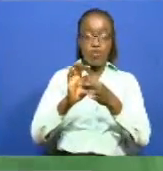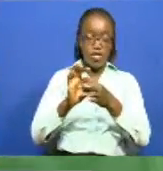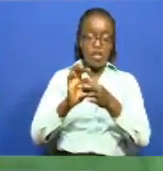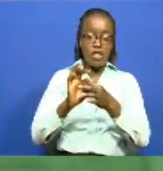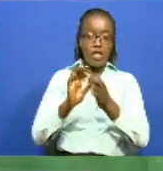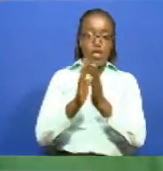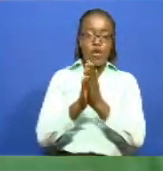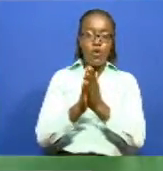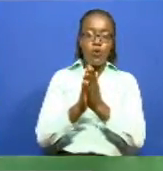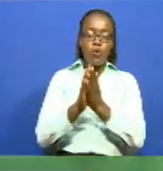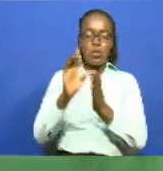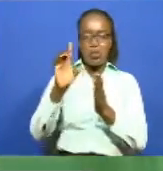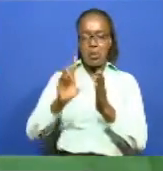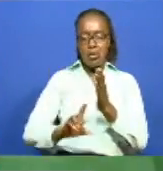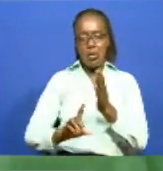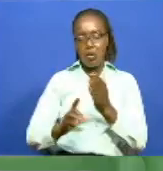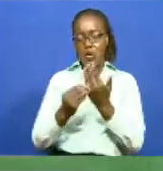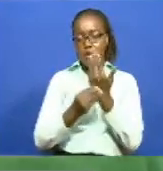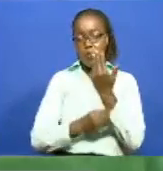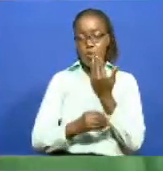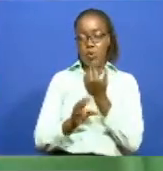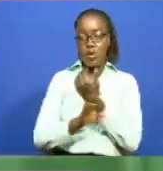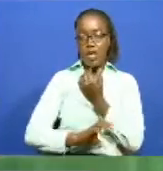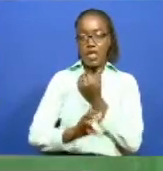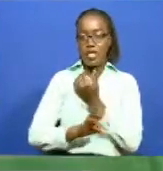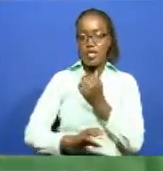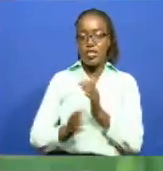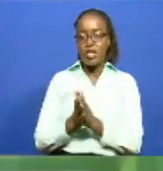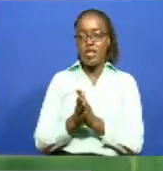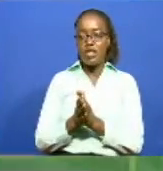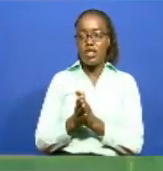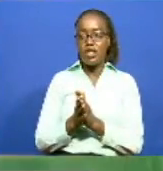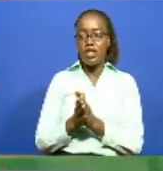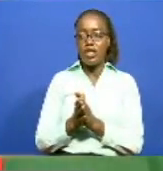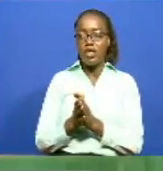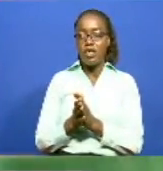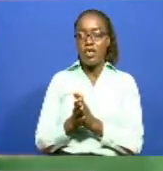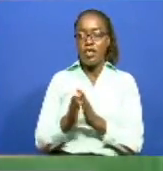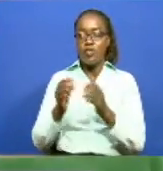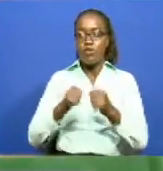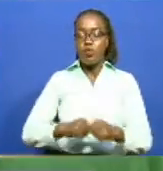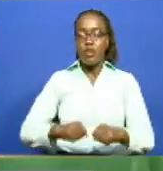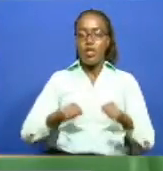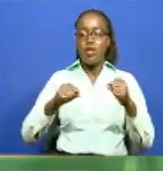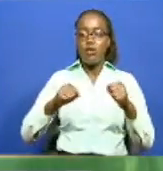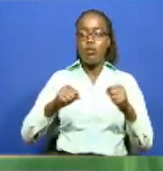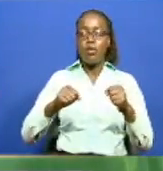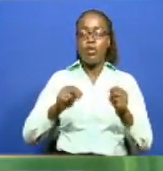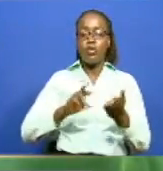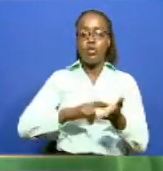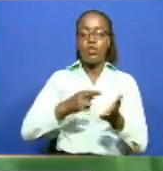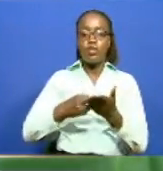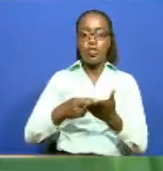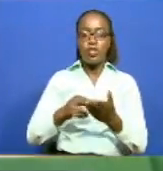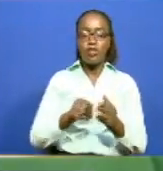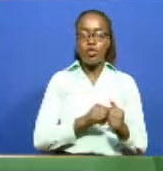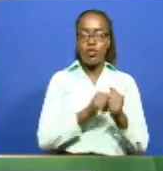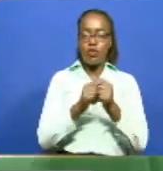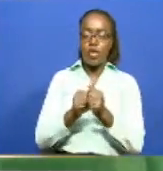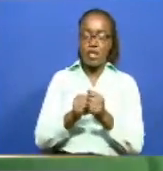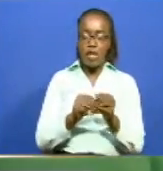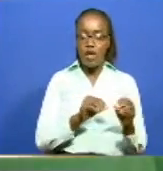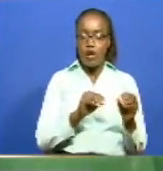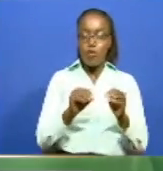middle income countries and also the lower middle income countries to be able to put resources together to develop